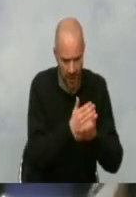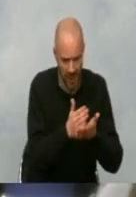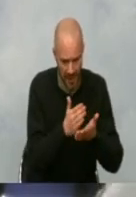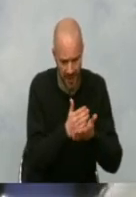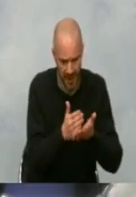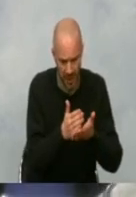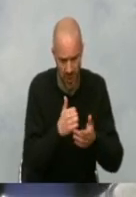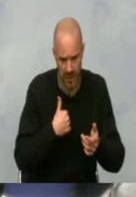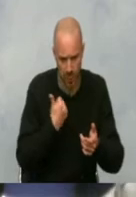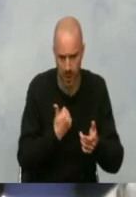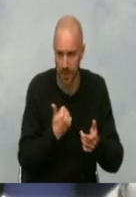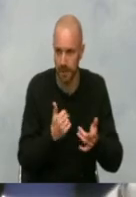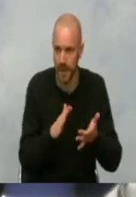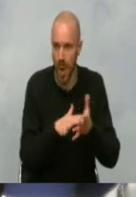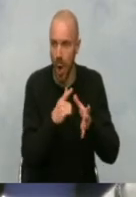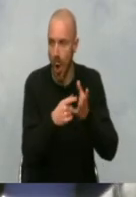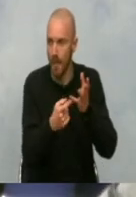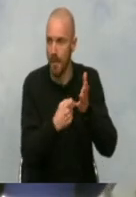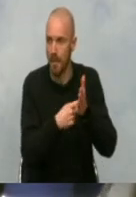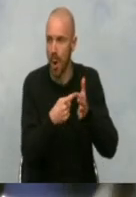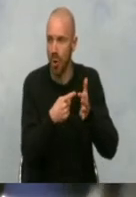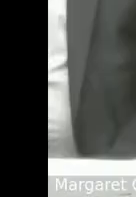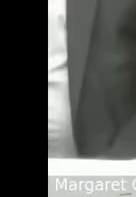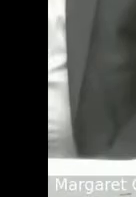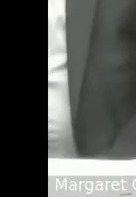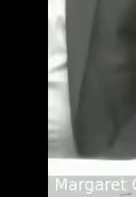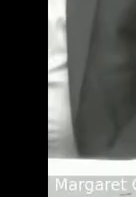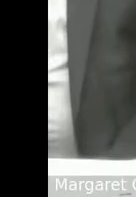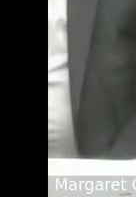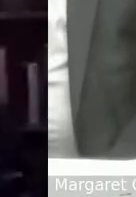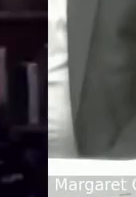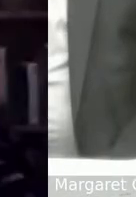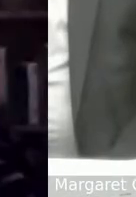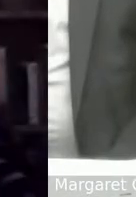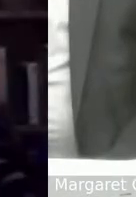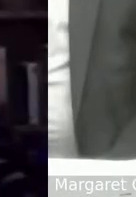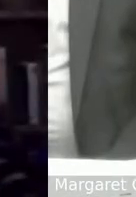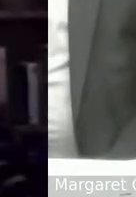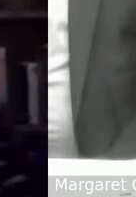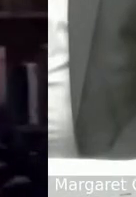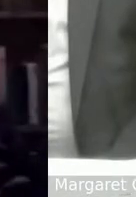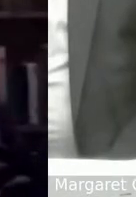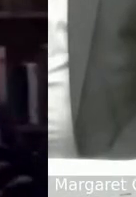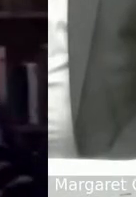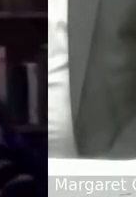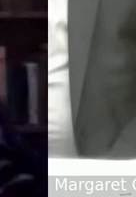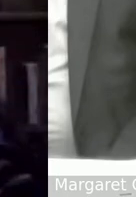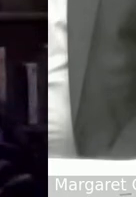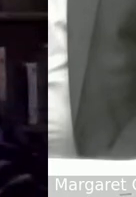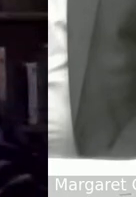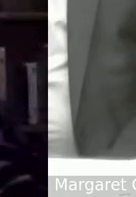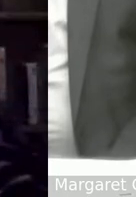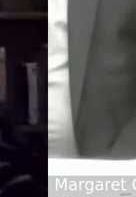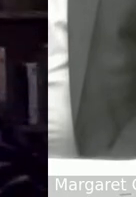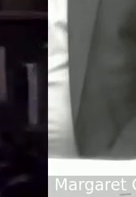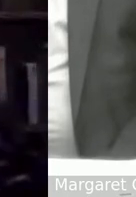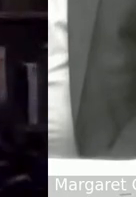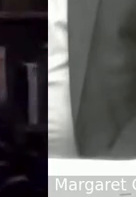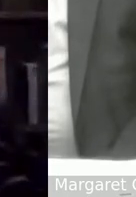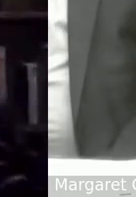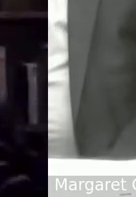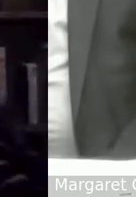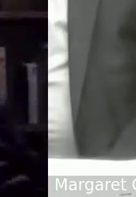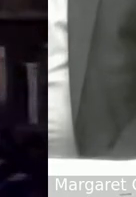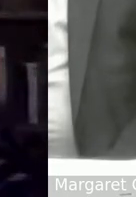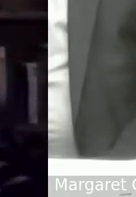Maureen Chalmers. Paul, for going through the paper, the really comprehensive paper. We